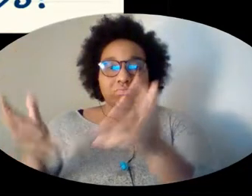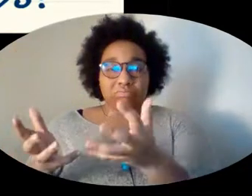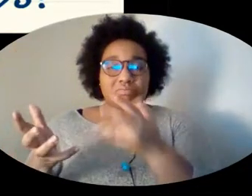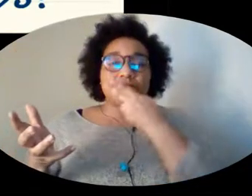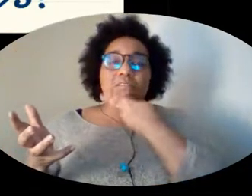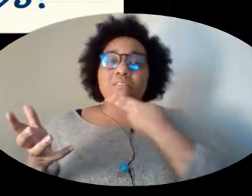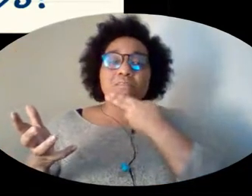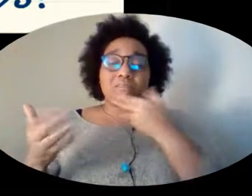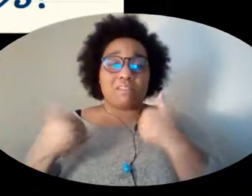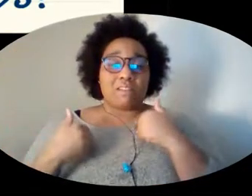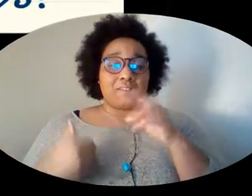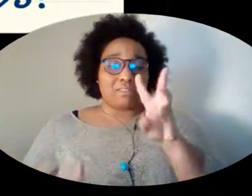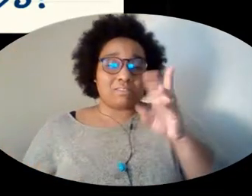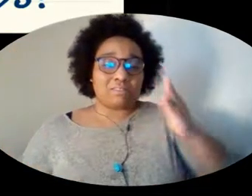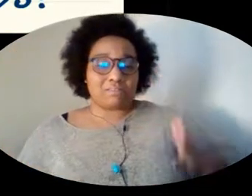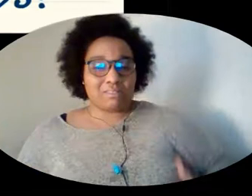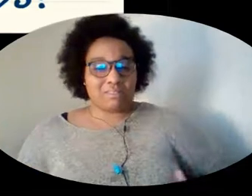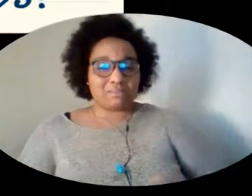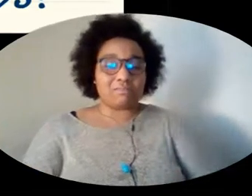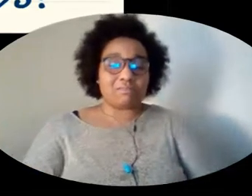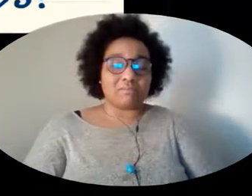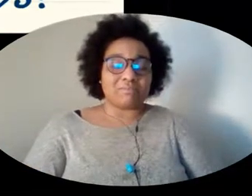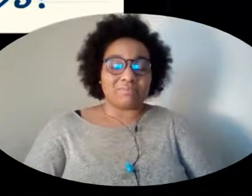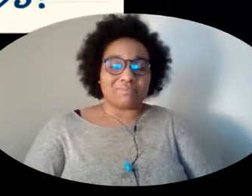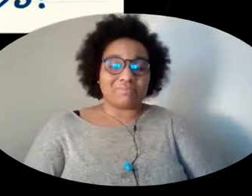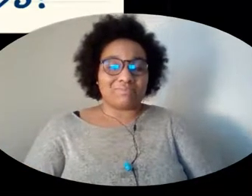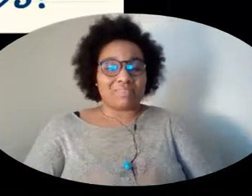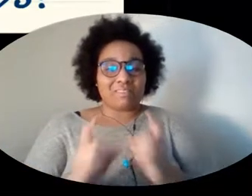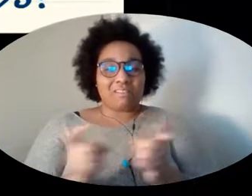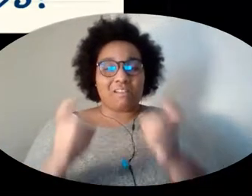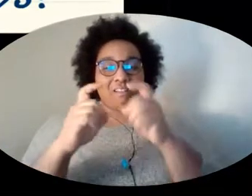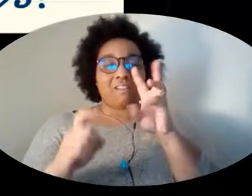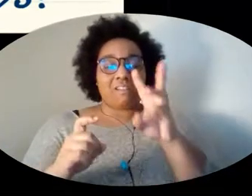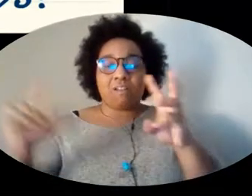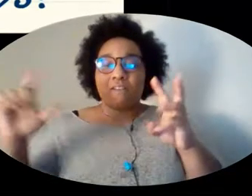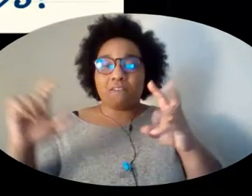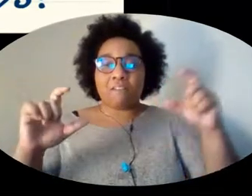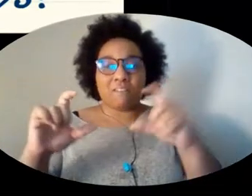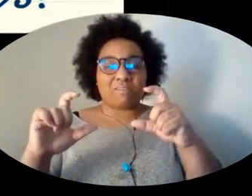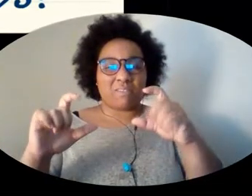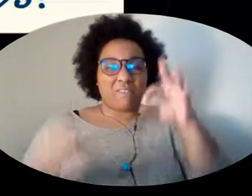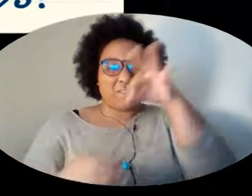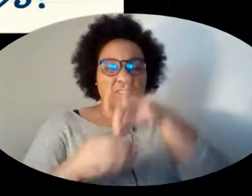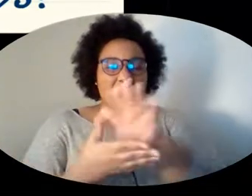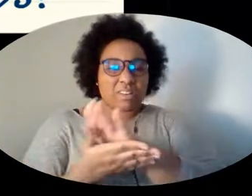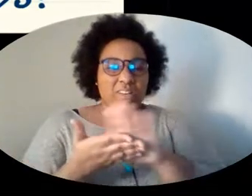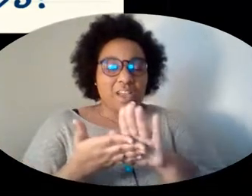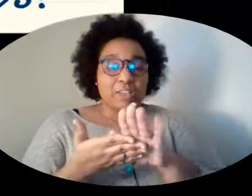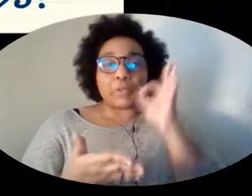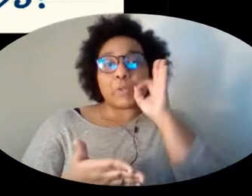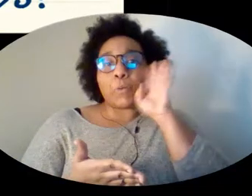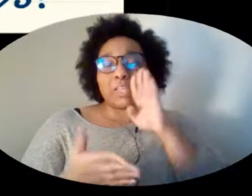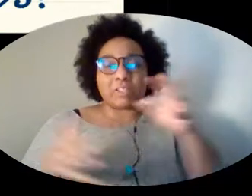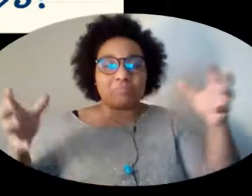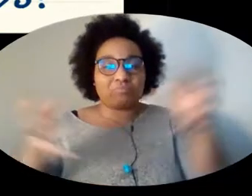have six sides the hexagons fit nicely next to each other so bees can really pack them